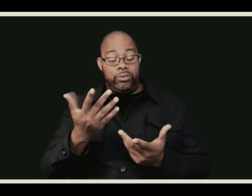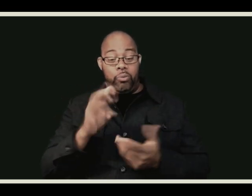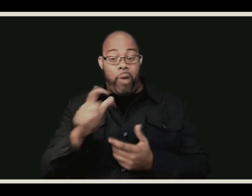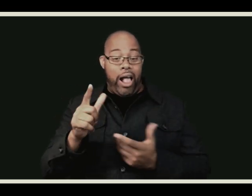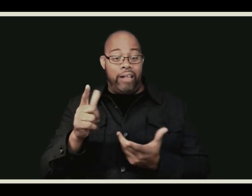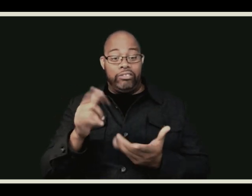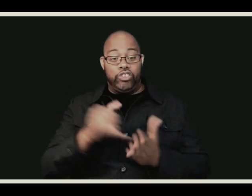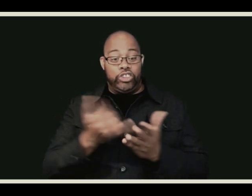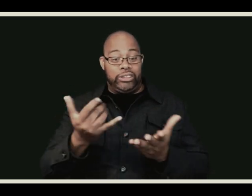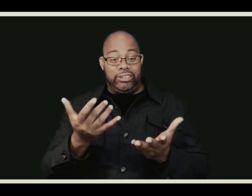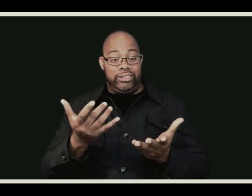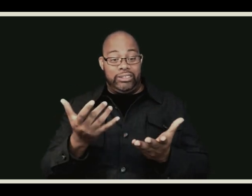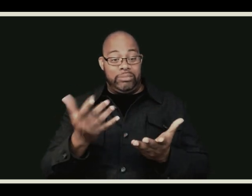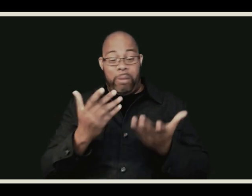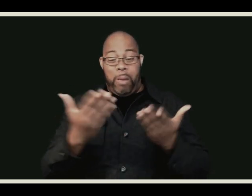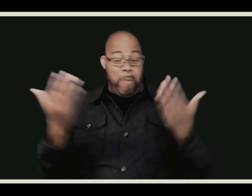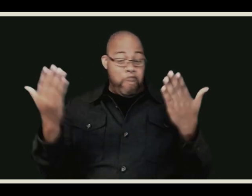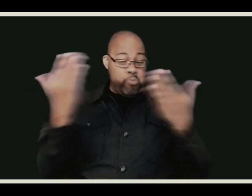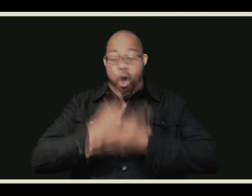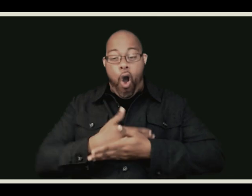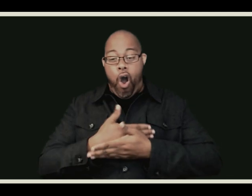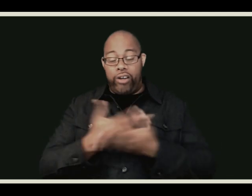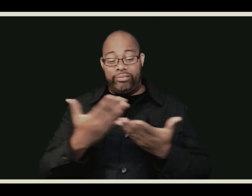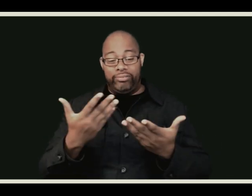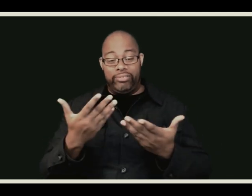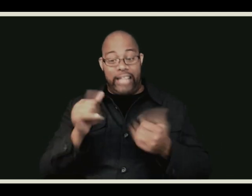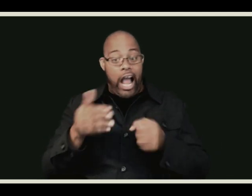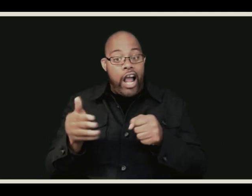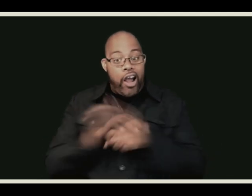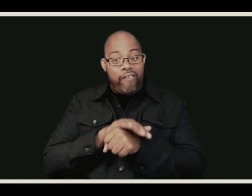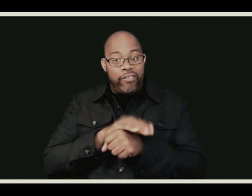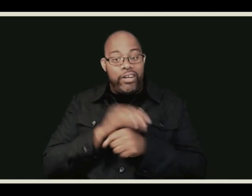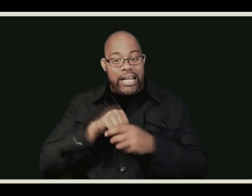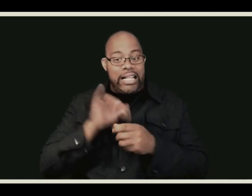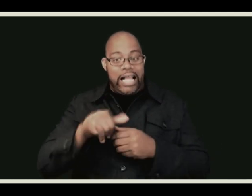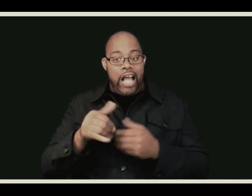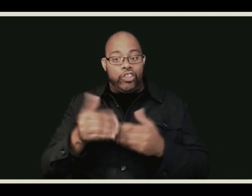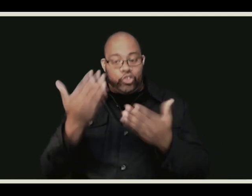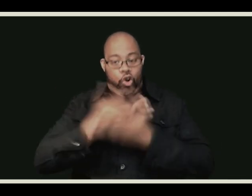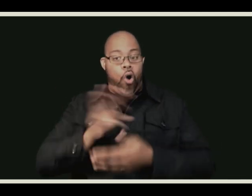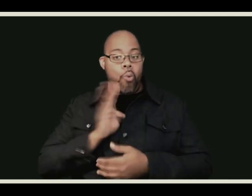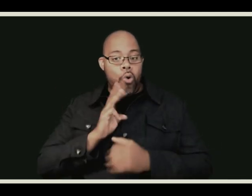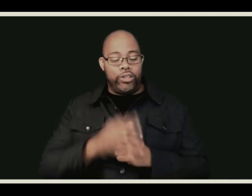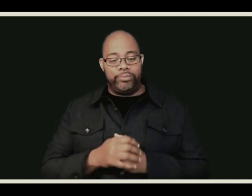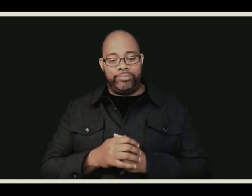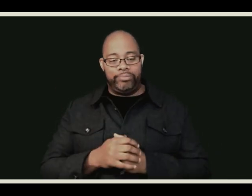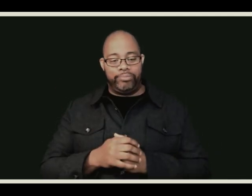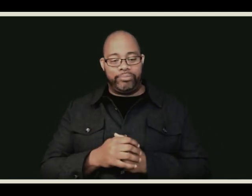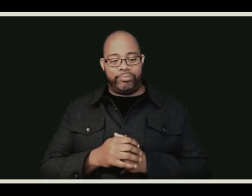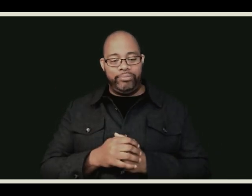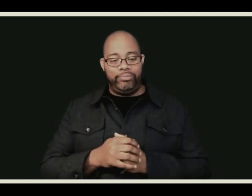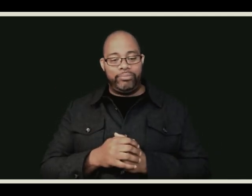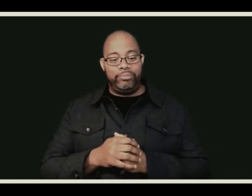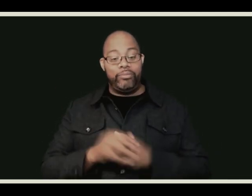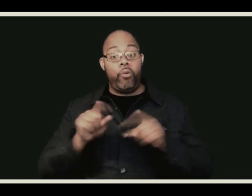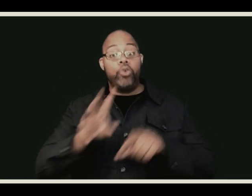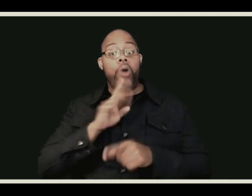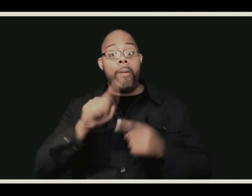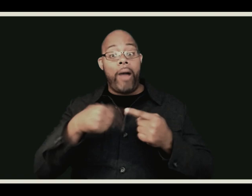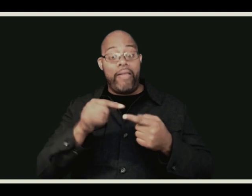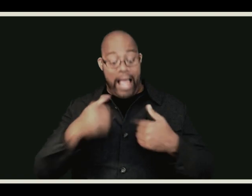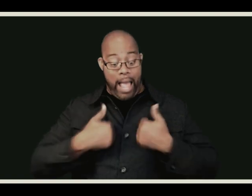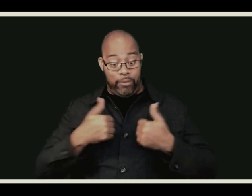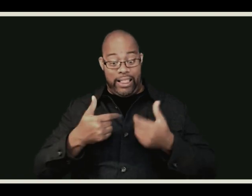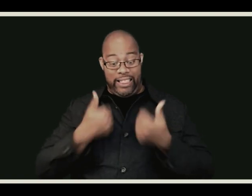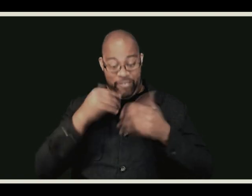well, it's just as good as being pitch black, which is pretty great camouflage in those inky depths. And while we're talking about the animals that